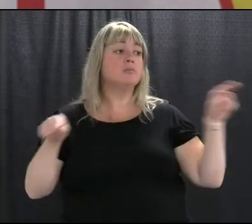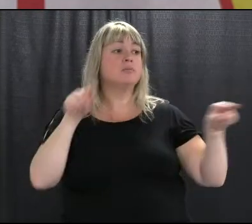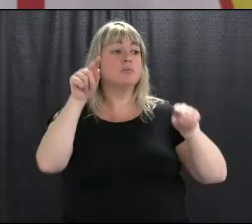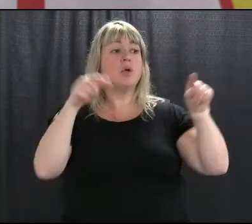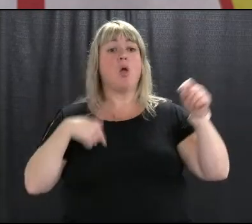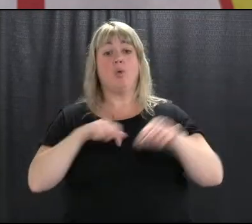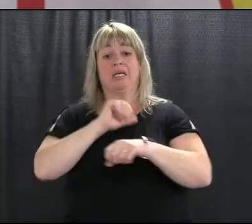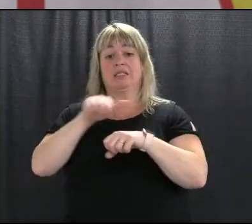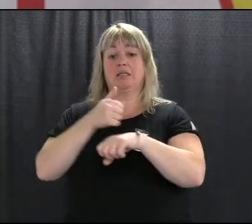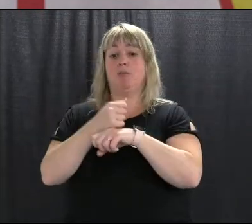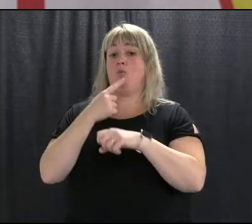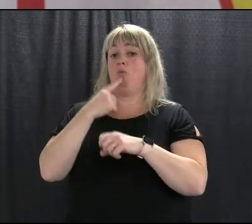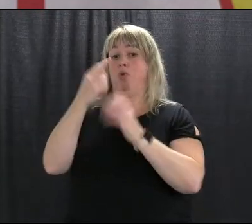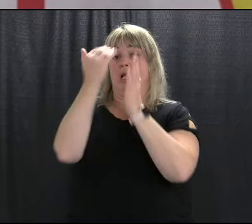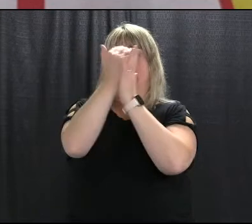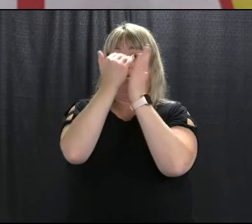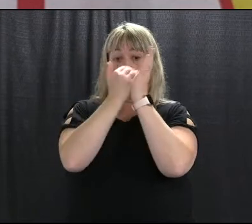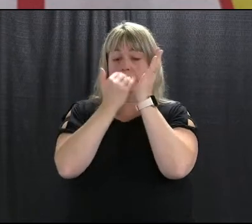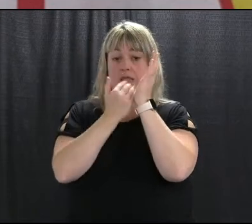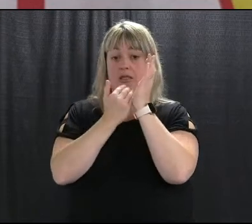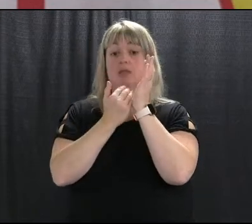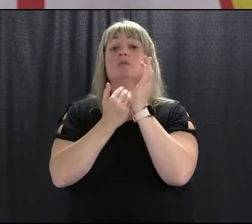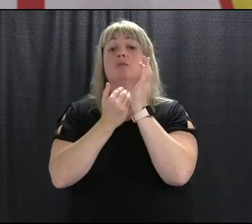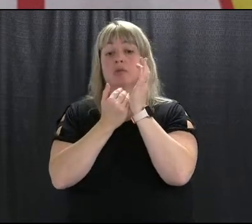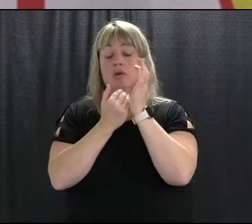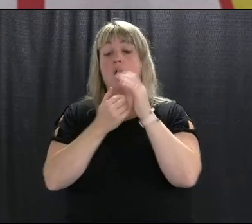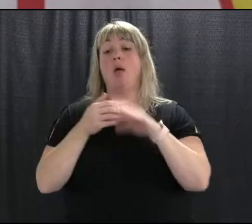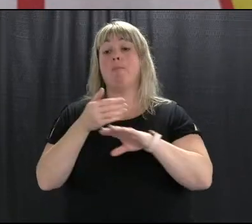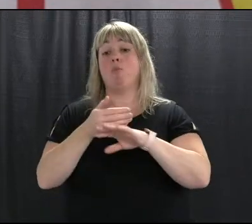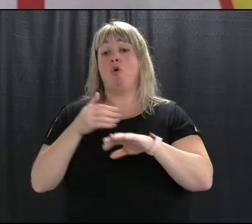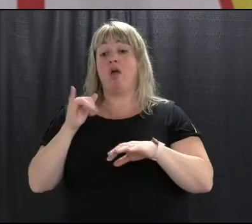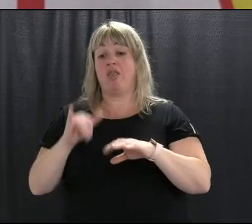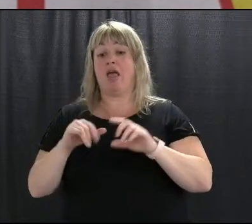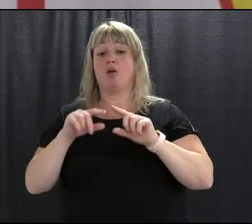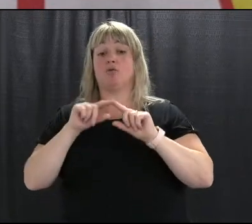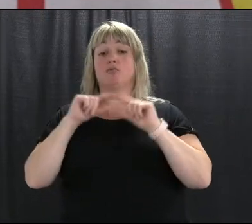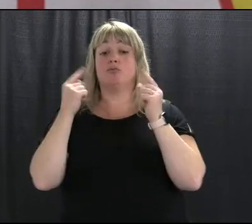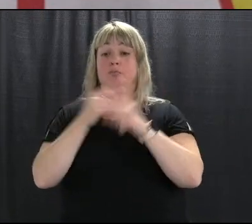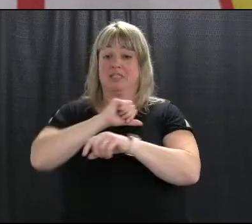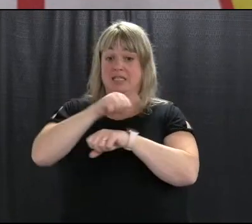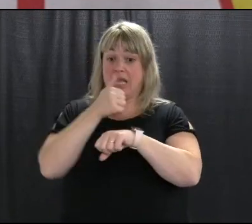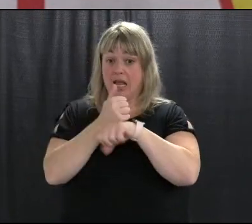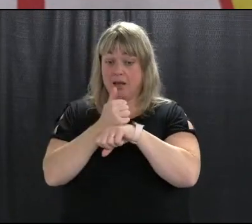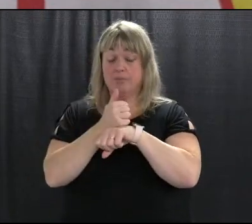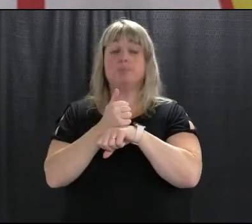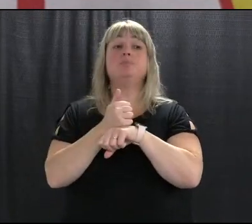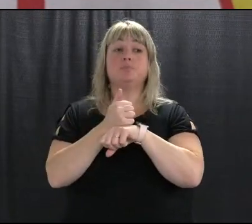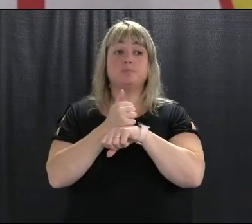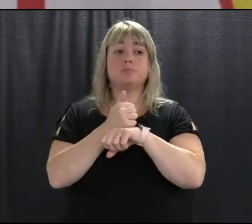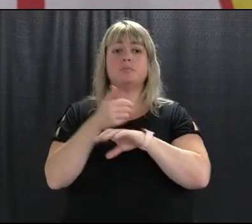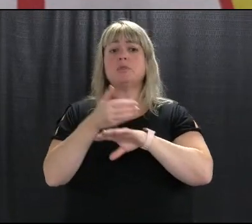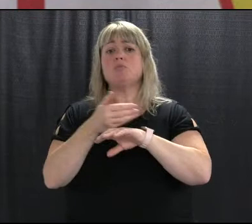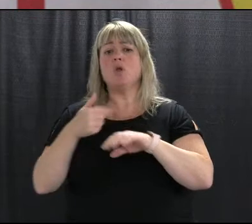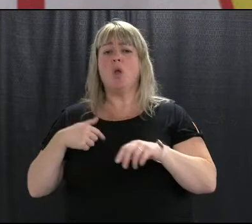list. Right now and prior to the coming together of the Provincial Health Authority, things were measured in different ways